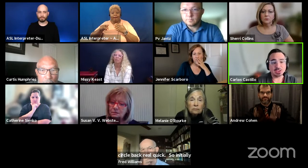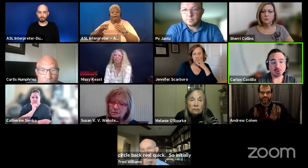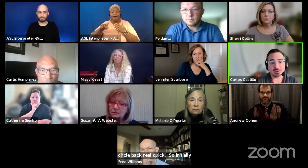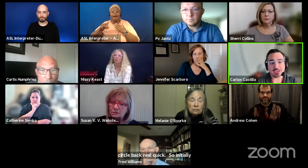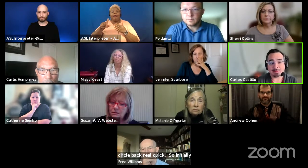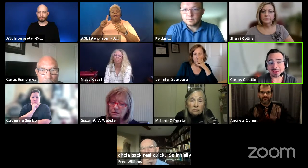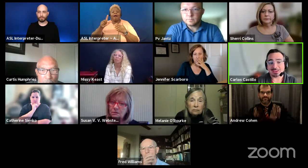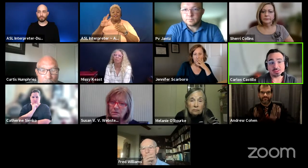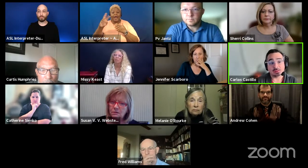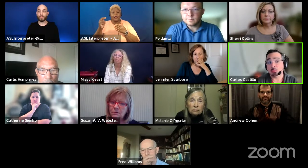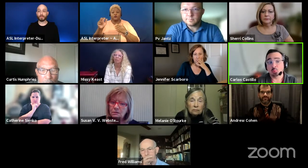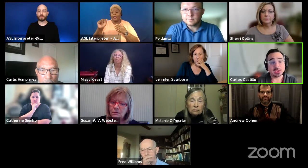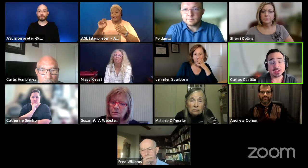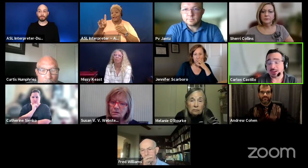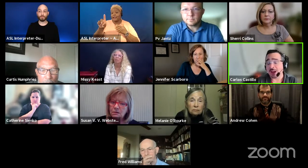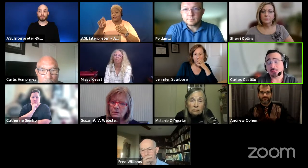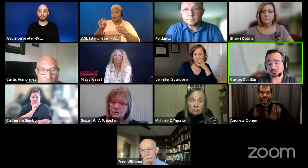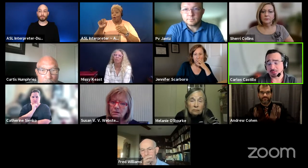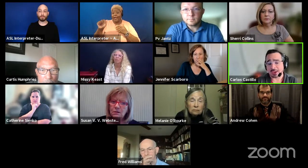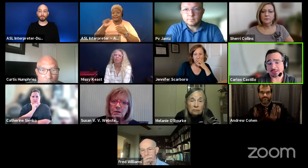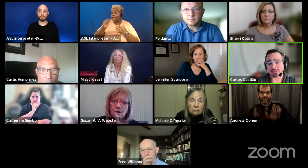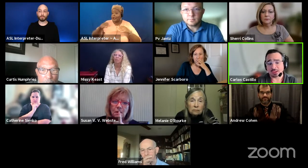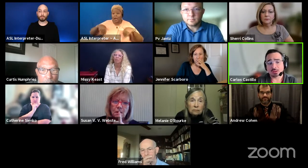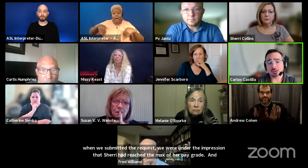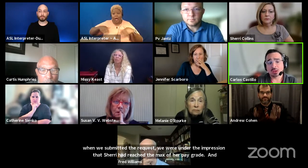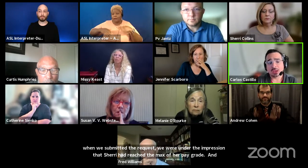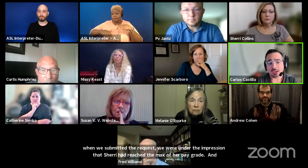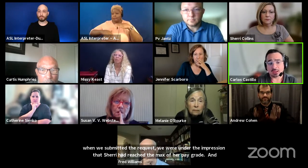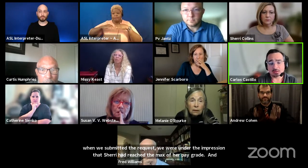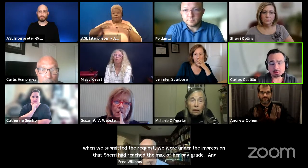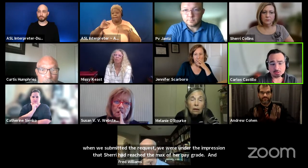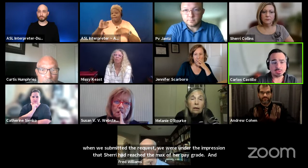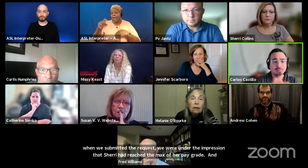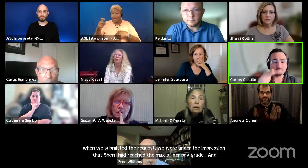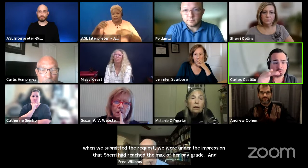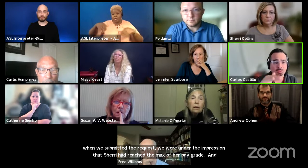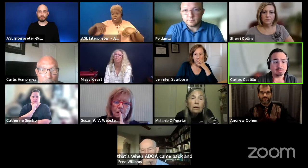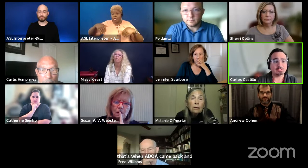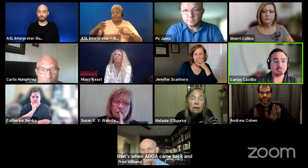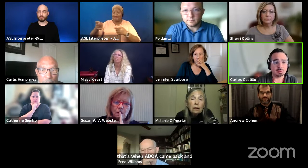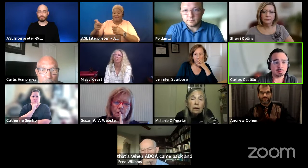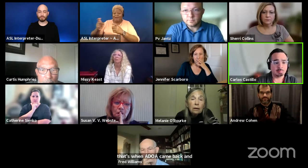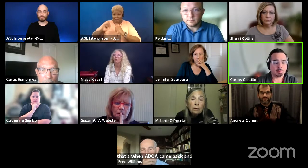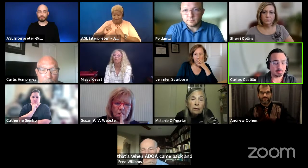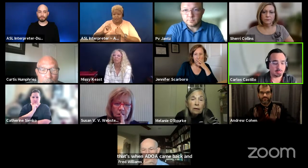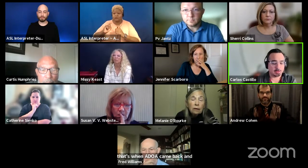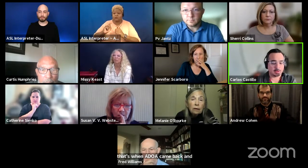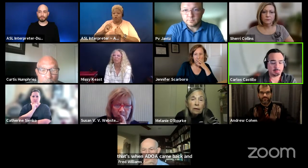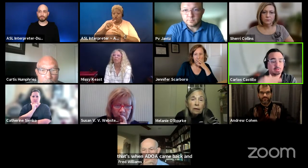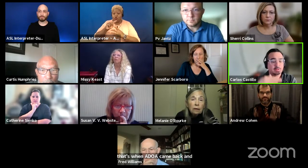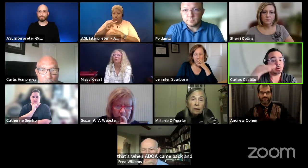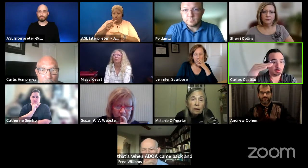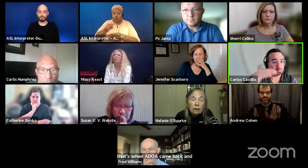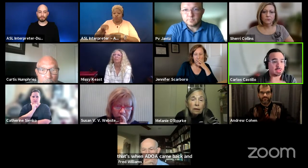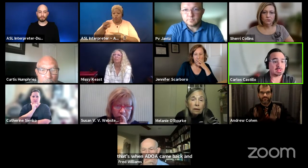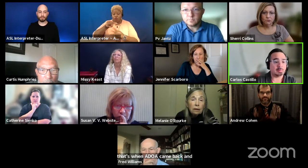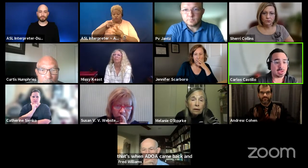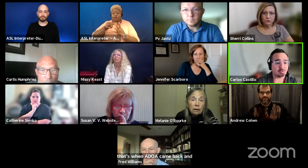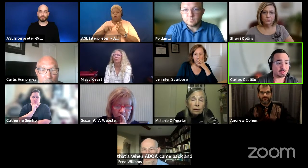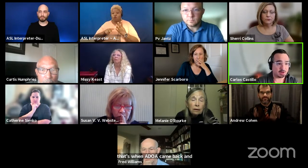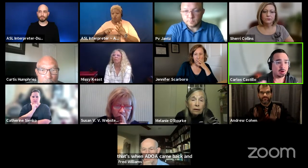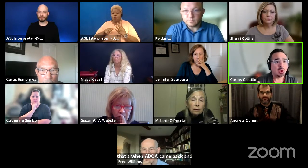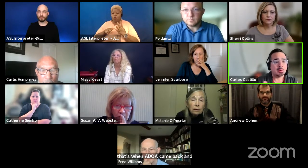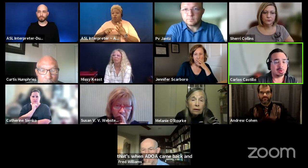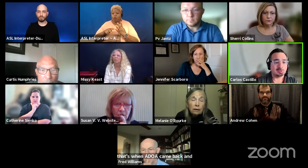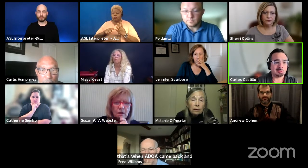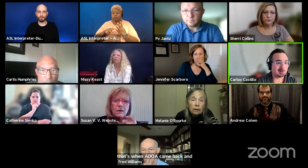when ADOA came back and said we had not reached the max yet, and gave us the variable that we have